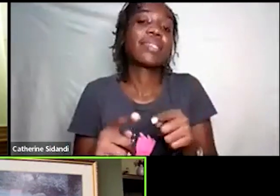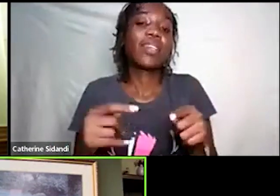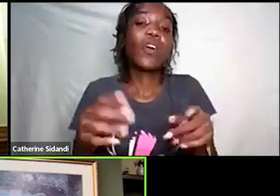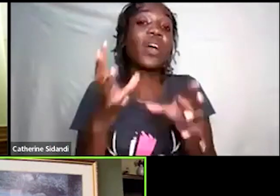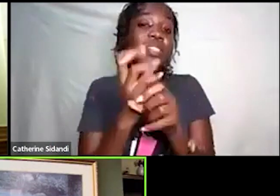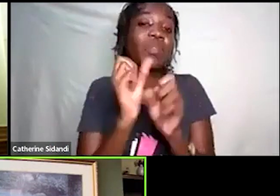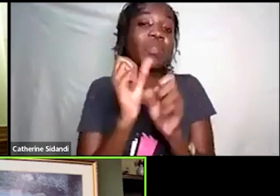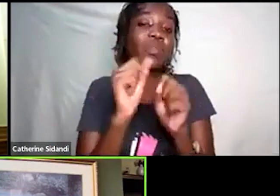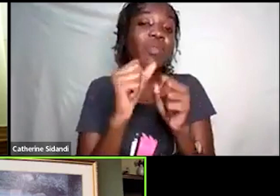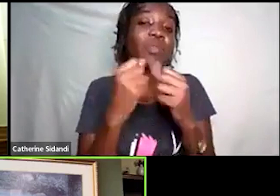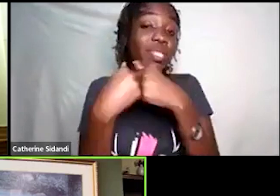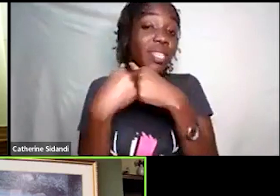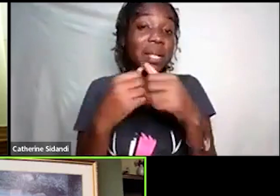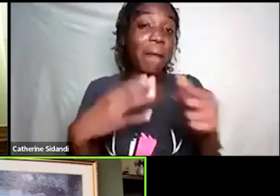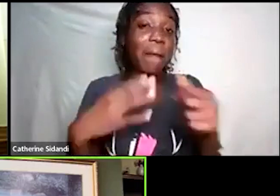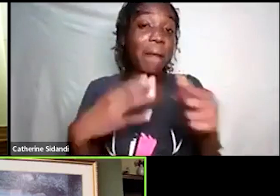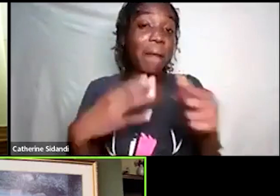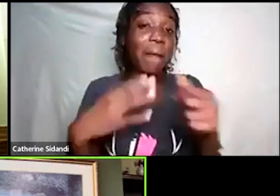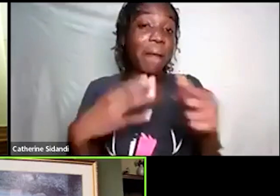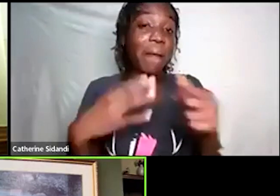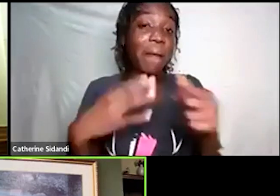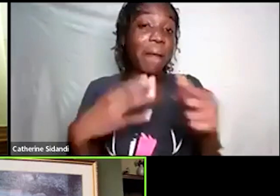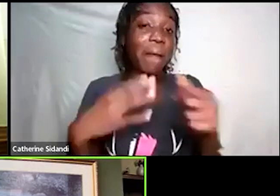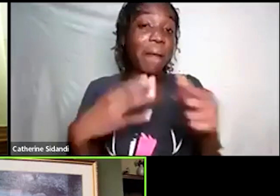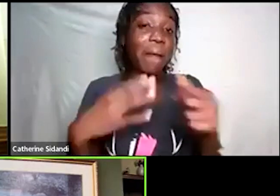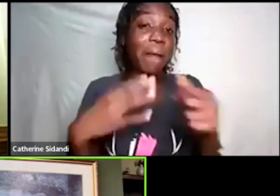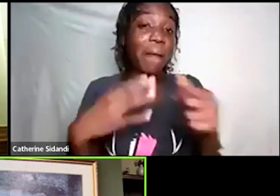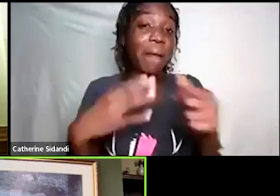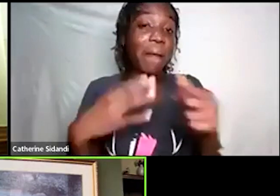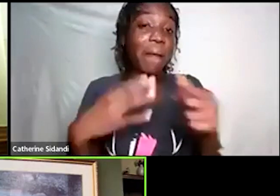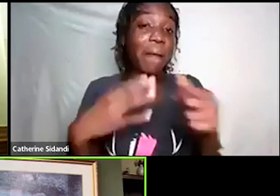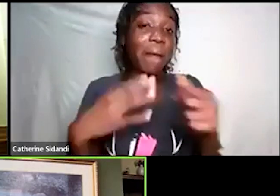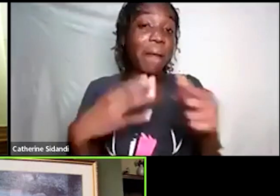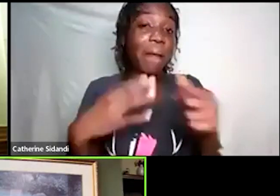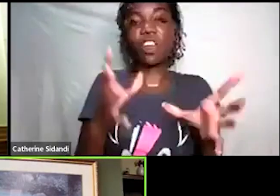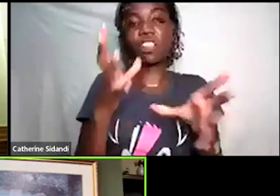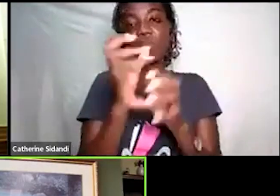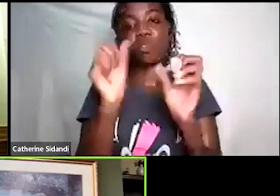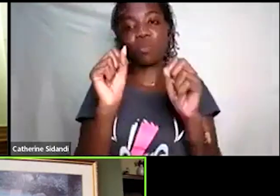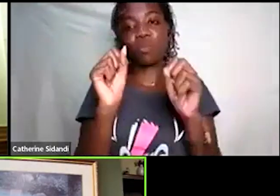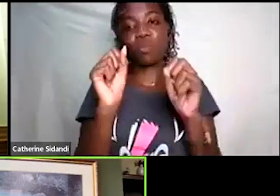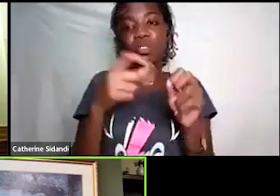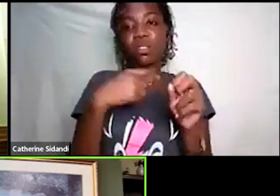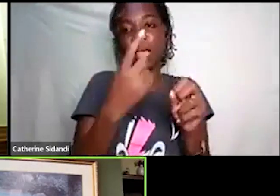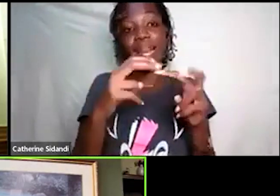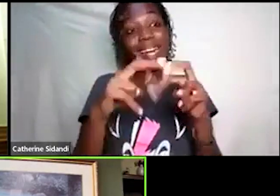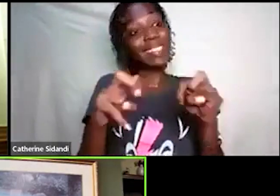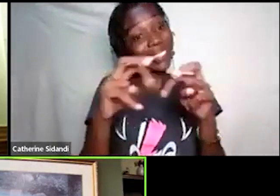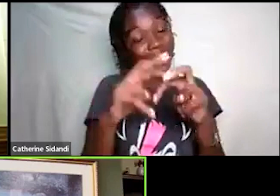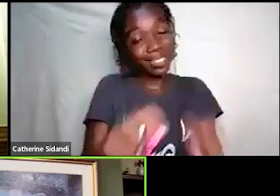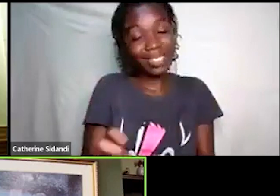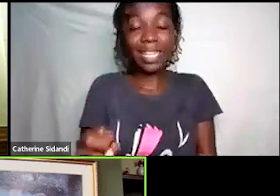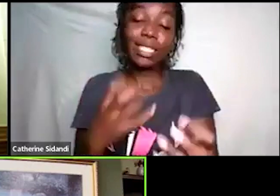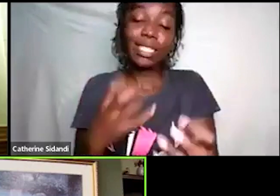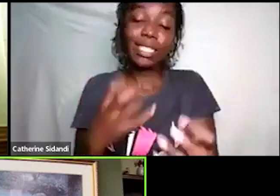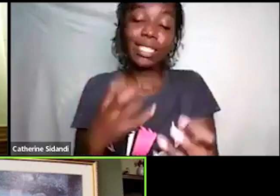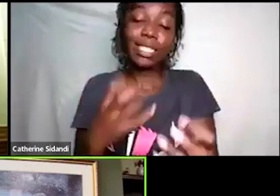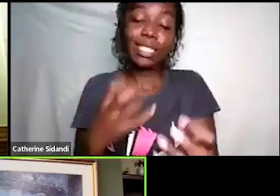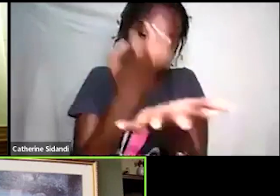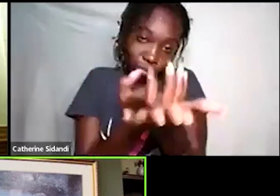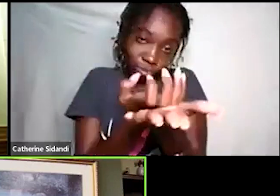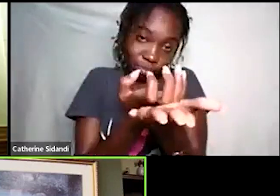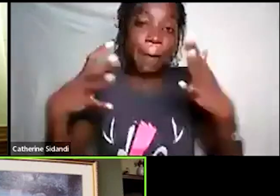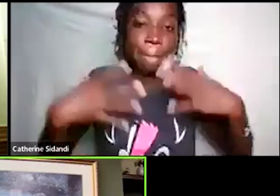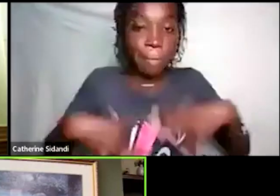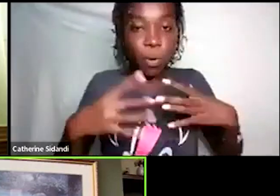side. The organization will say, research has proven that people who tend to work together and they are married, in